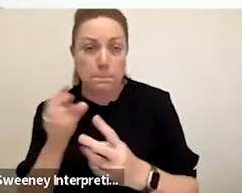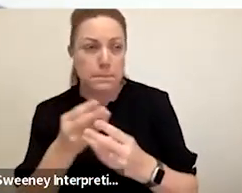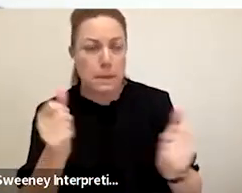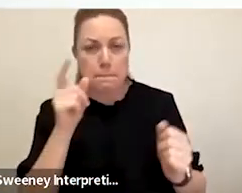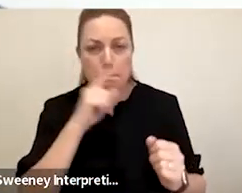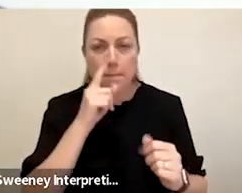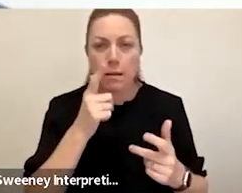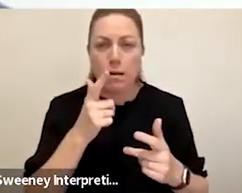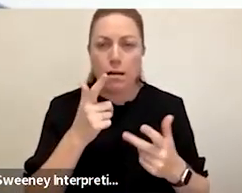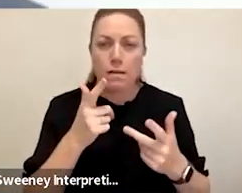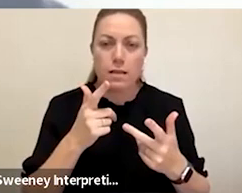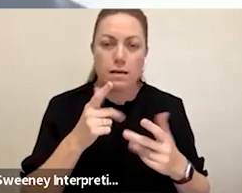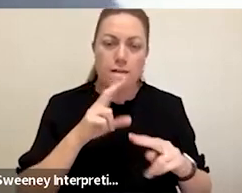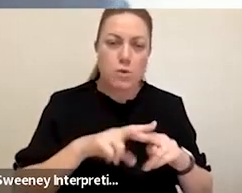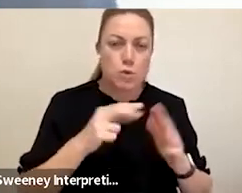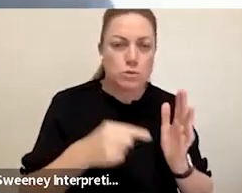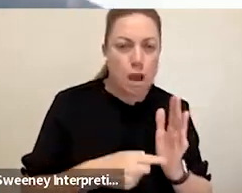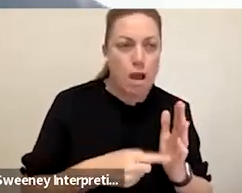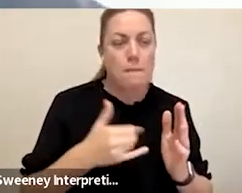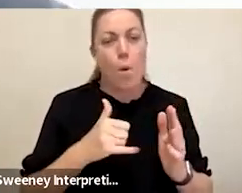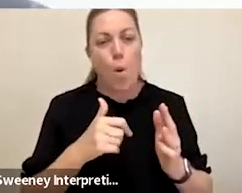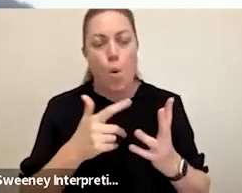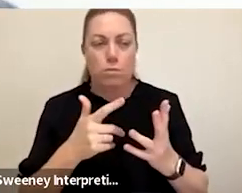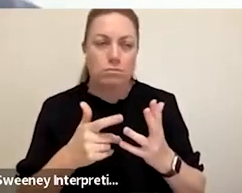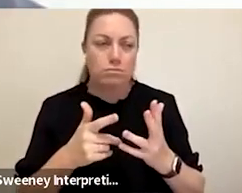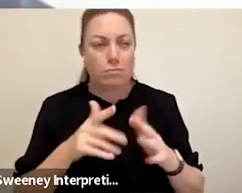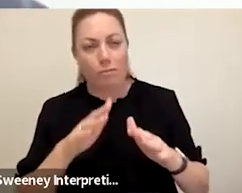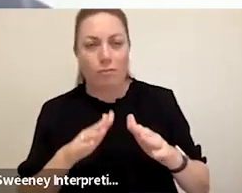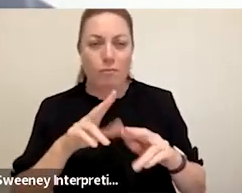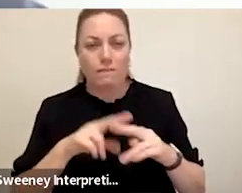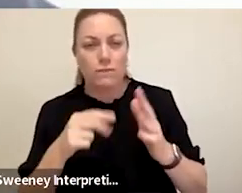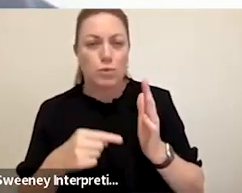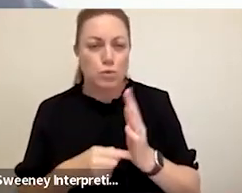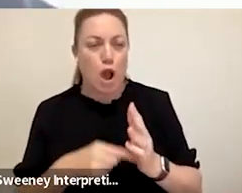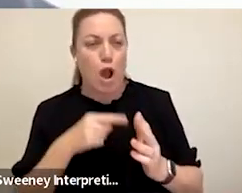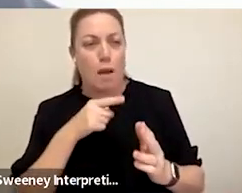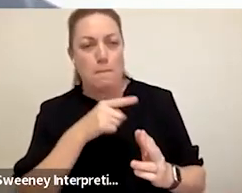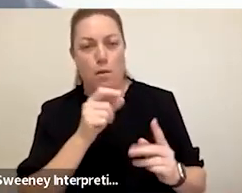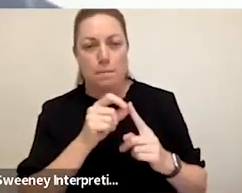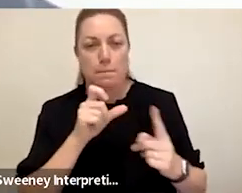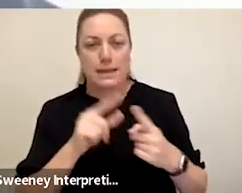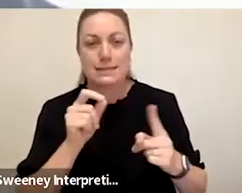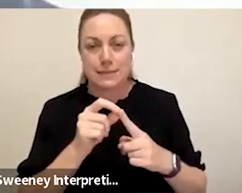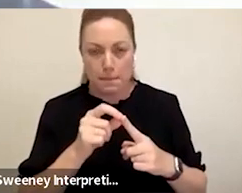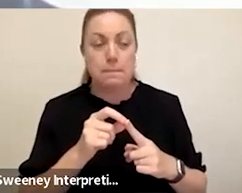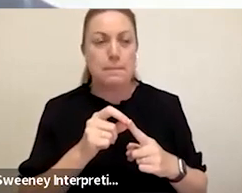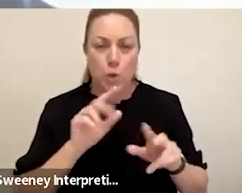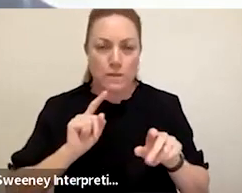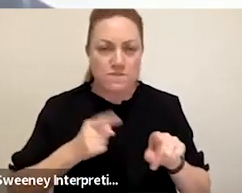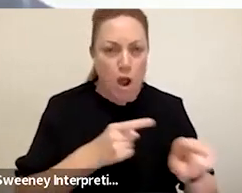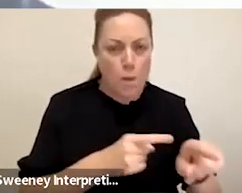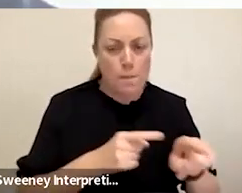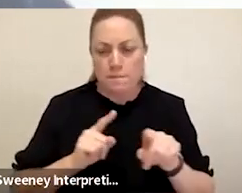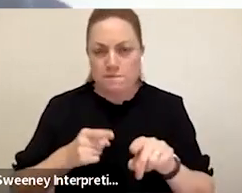full-time or semi-full-time on PCEP too. So that was their roles, was to follow up on those leads and those existing relationships we had with people